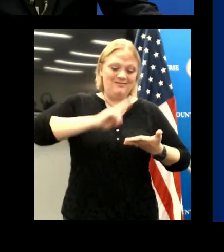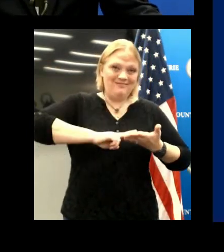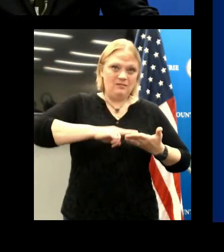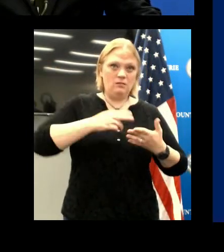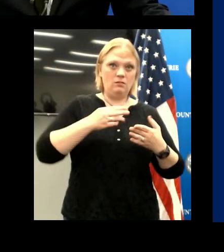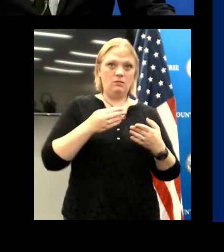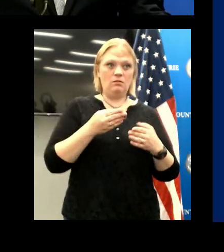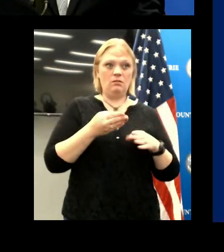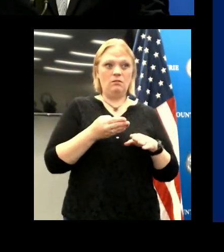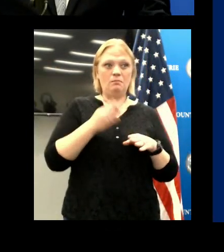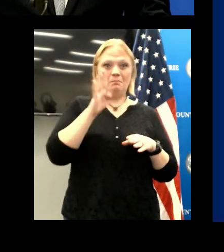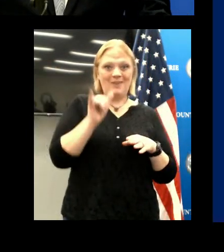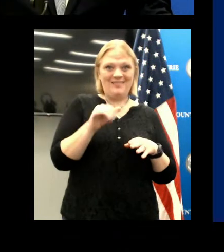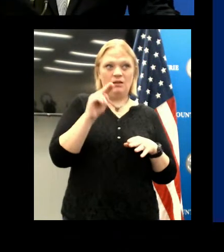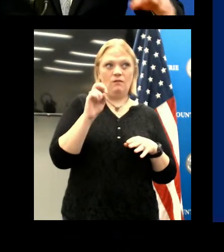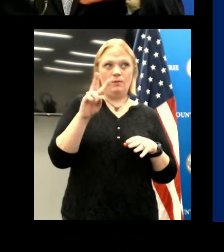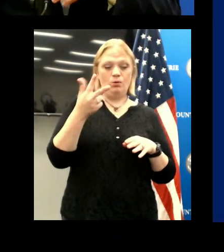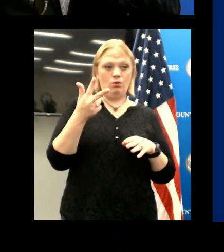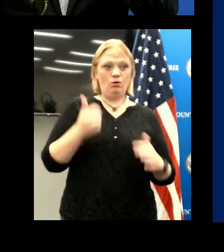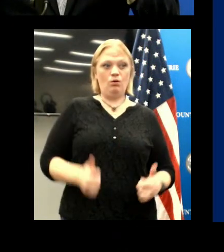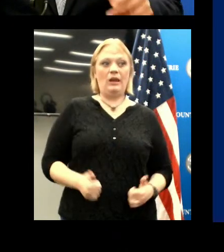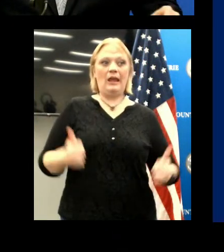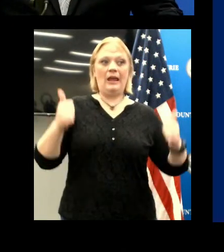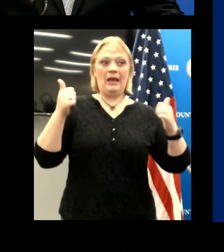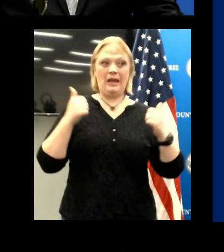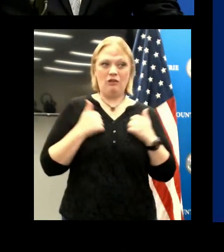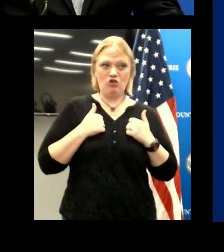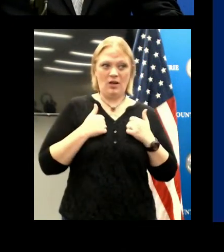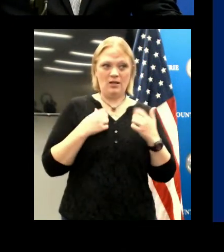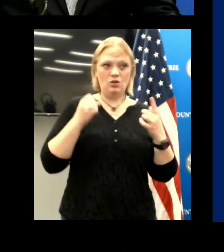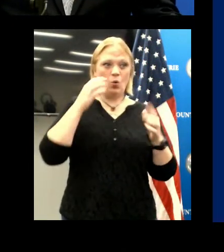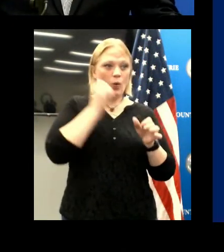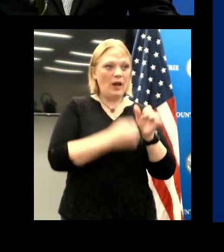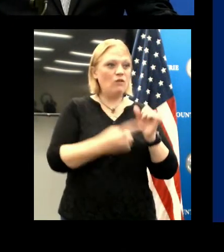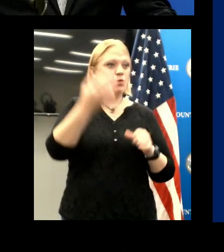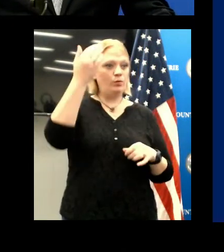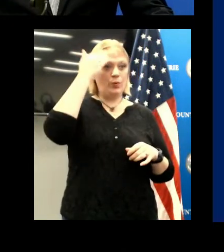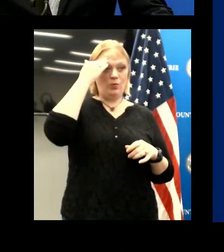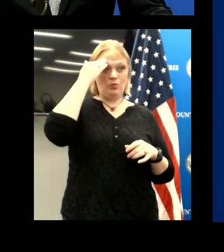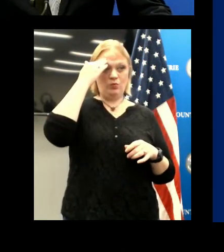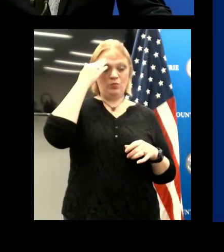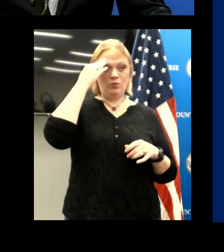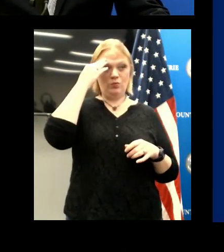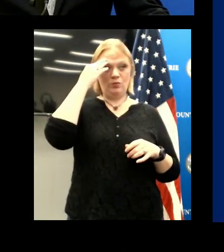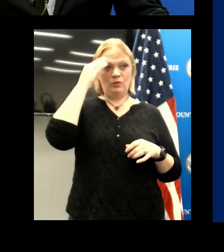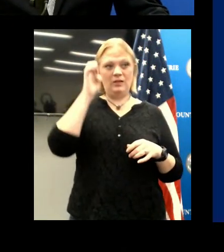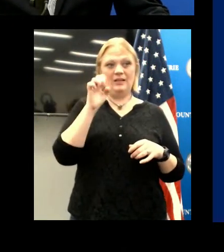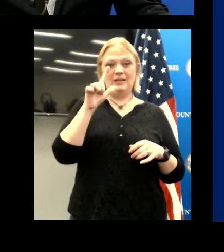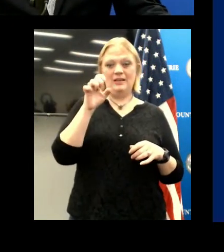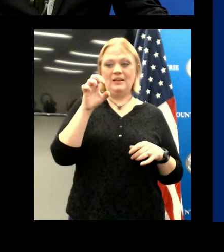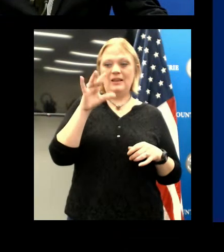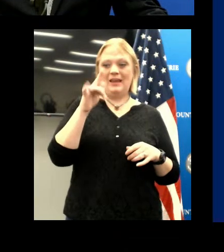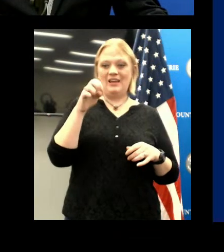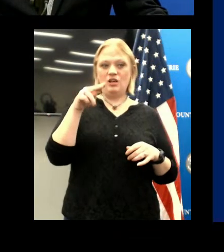November 3rd. And the address, so that everyone out there knows it, is